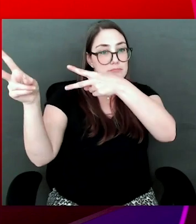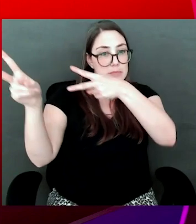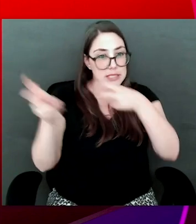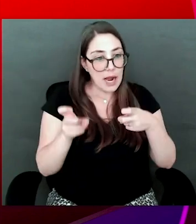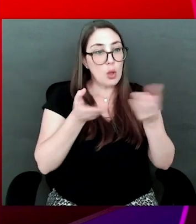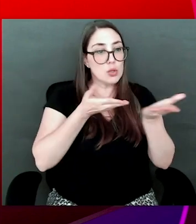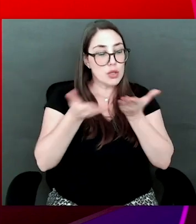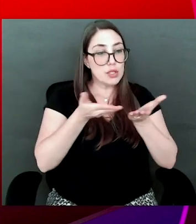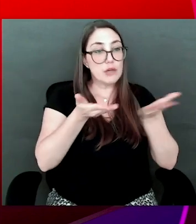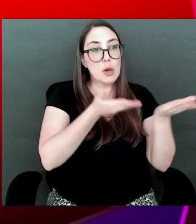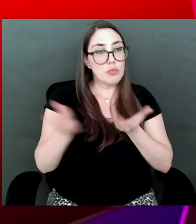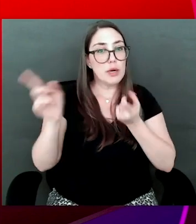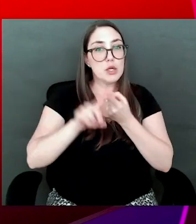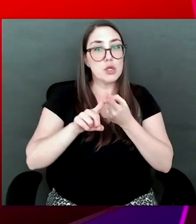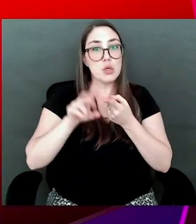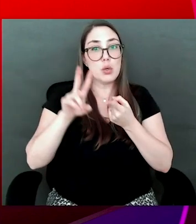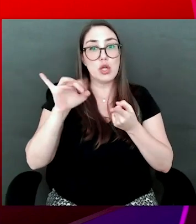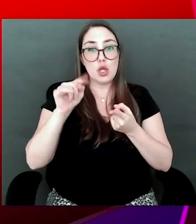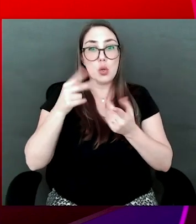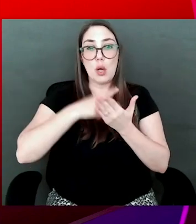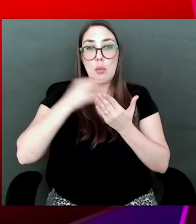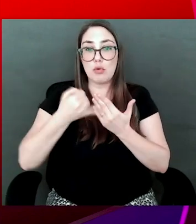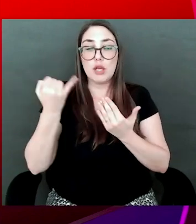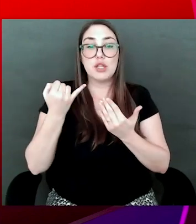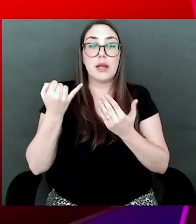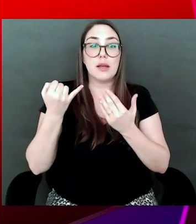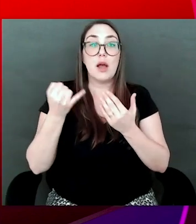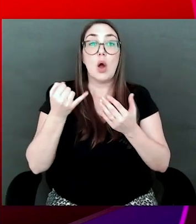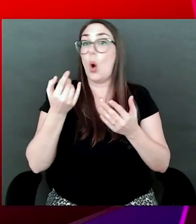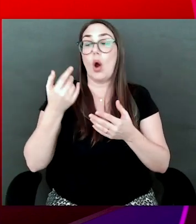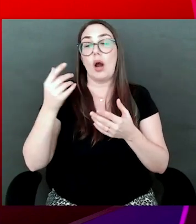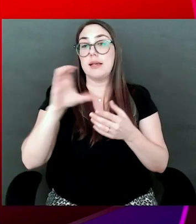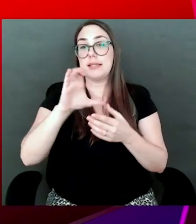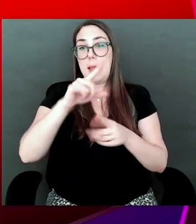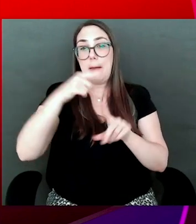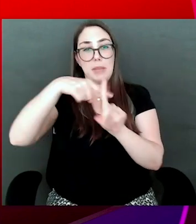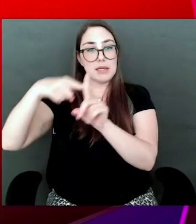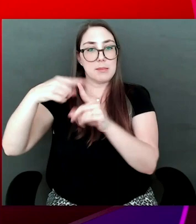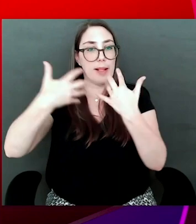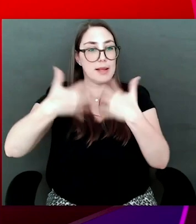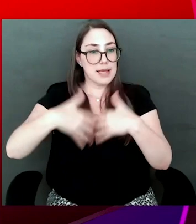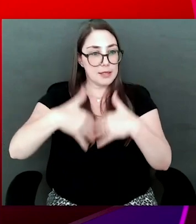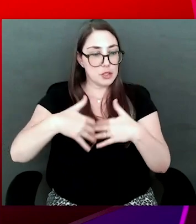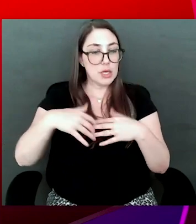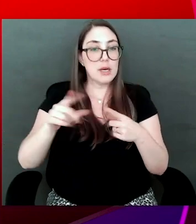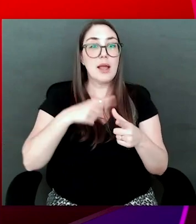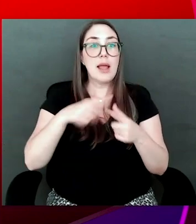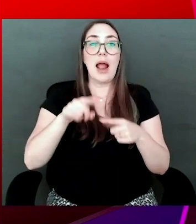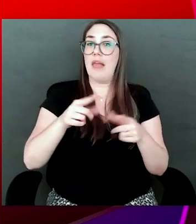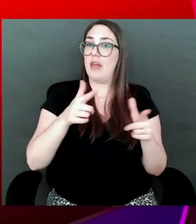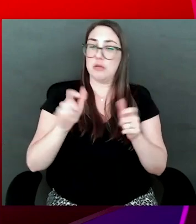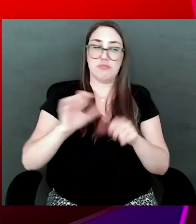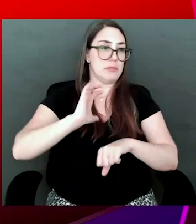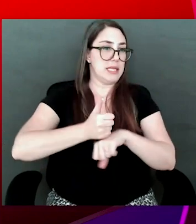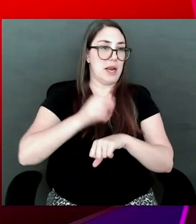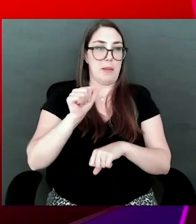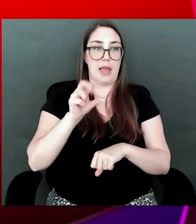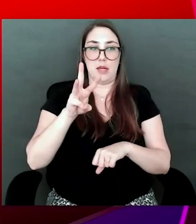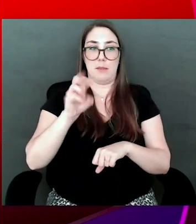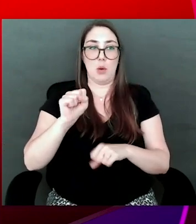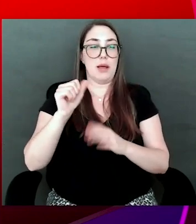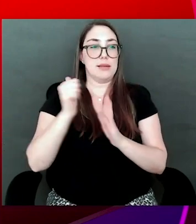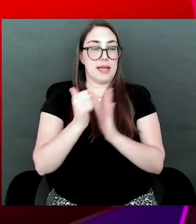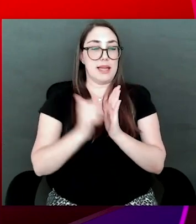Unity project or Unreal project, your custom C++ engine, and then you set up your AWS account and you start creating your